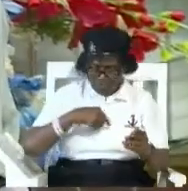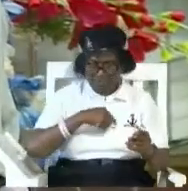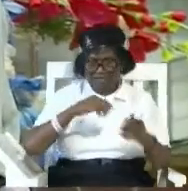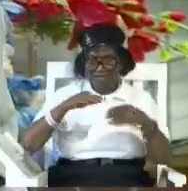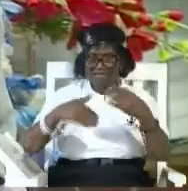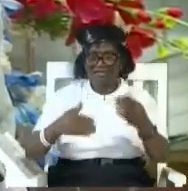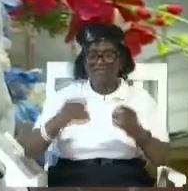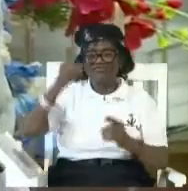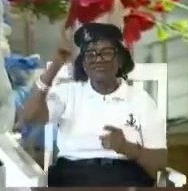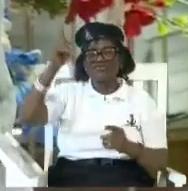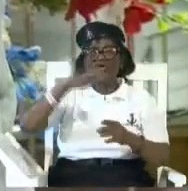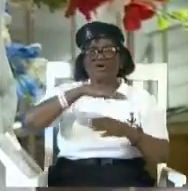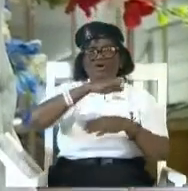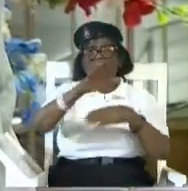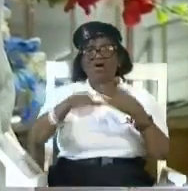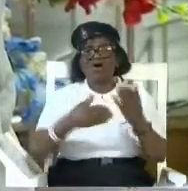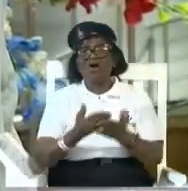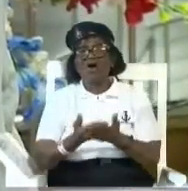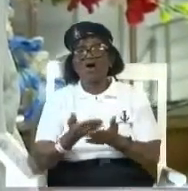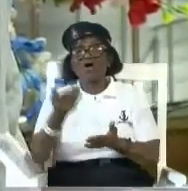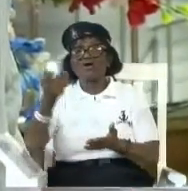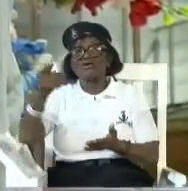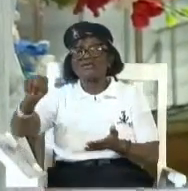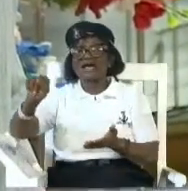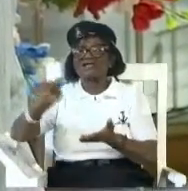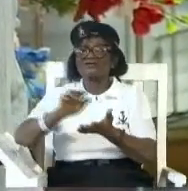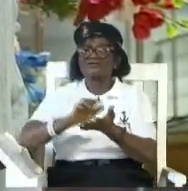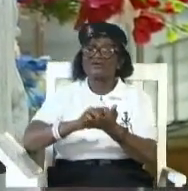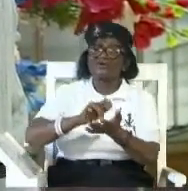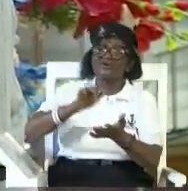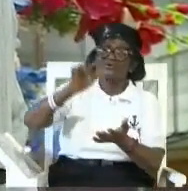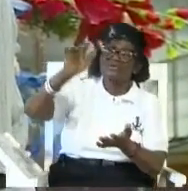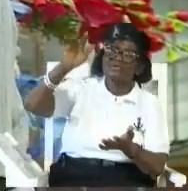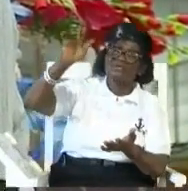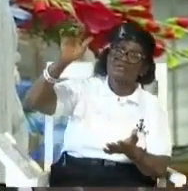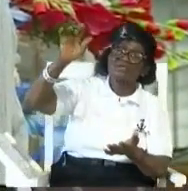We give you all the glory.